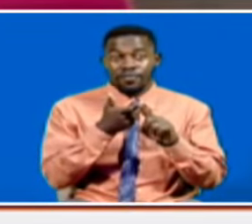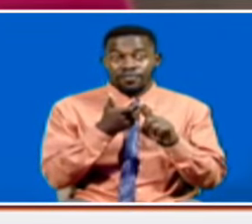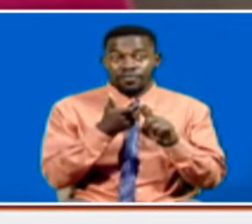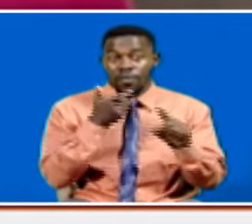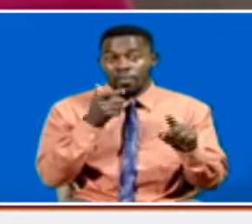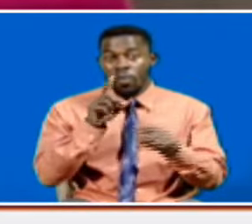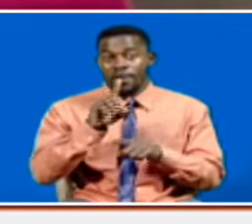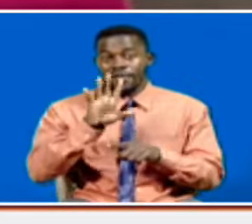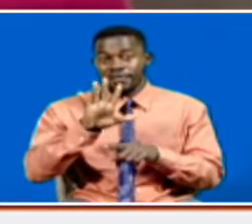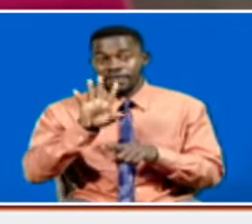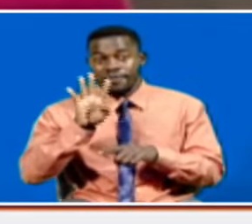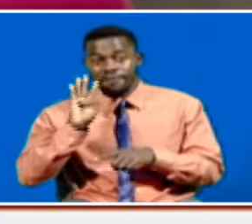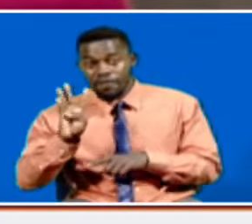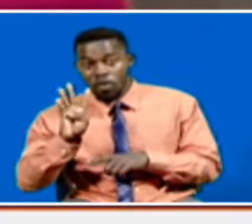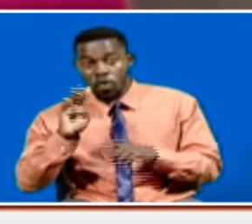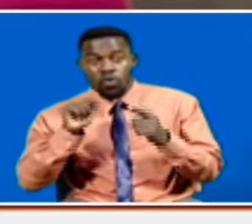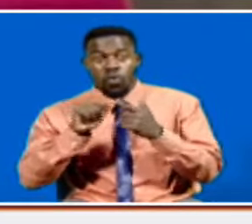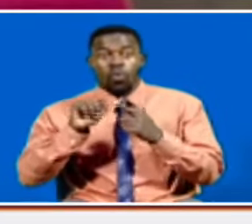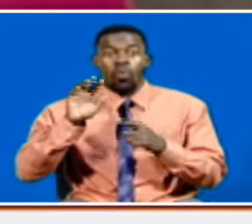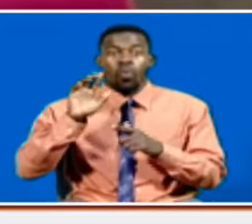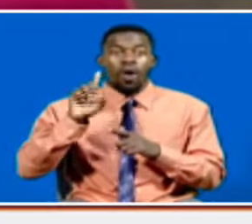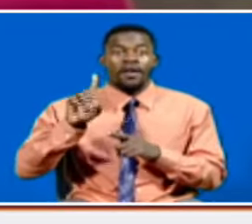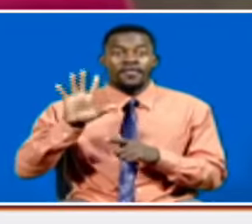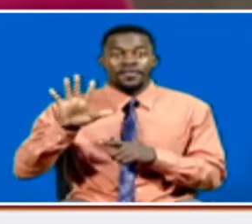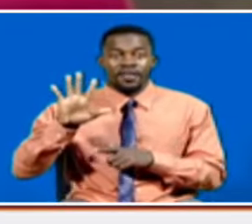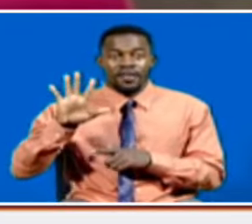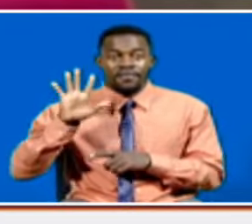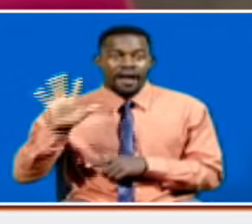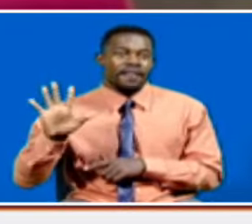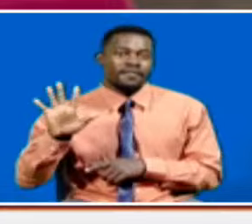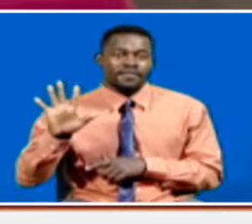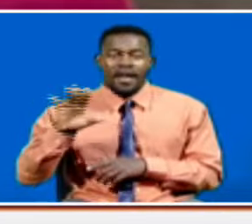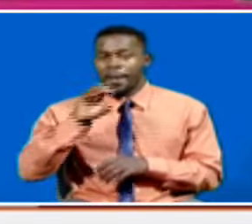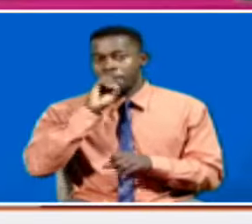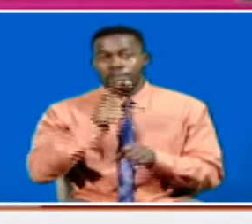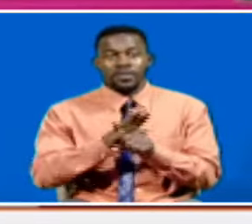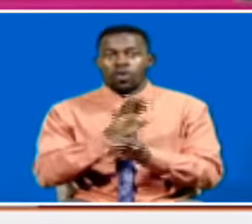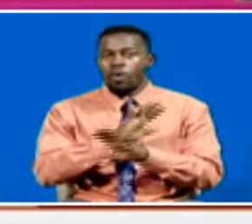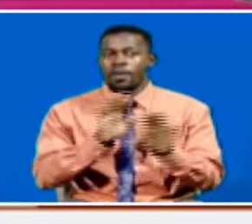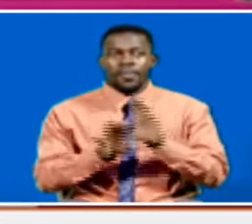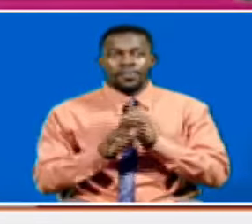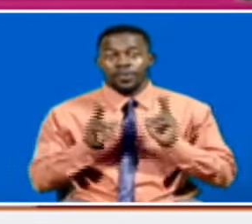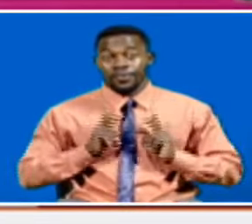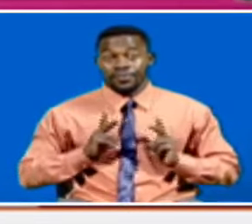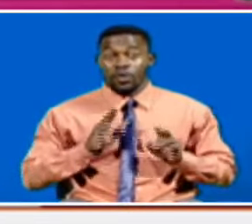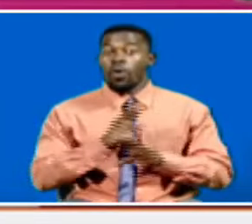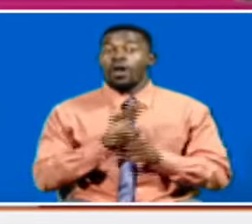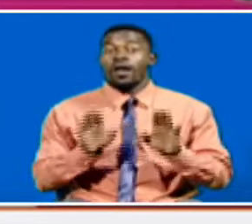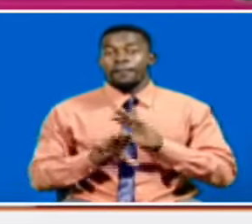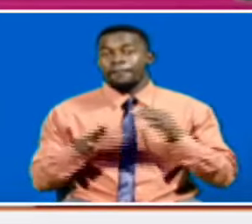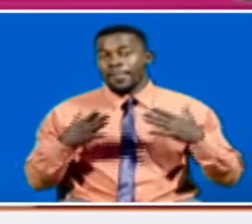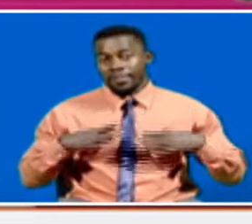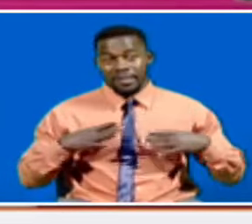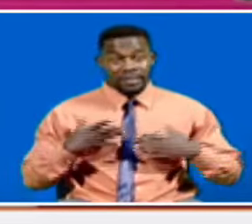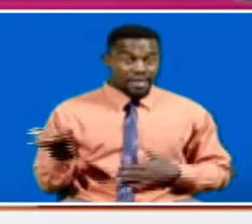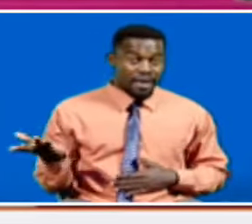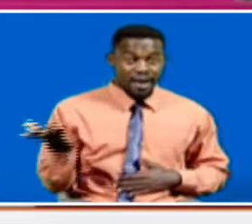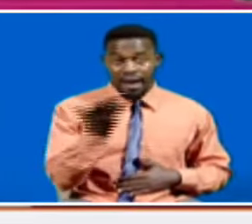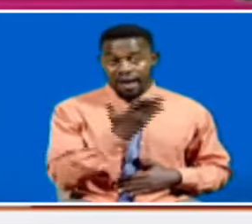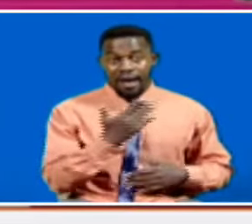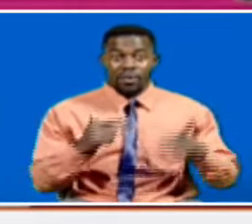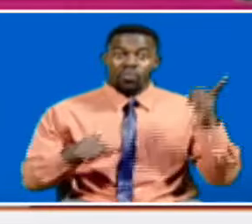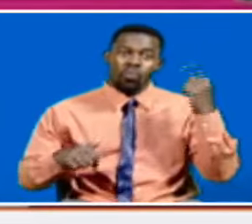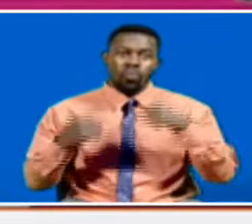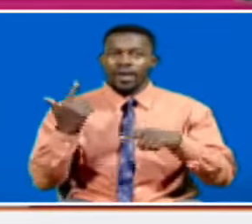154, to 155. That's what I can promise my fans and my fellow Kenyans. Everybody's a winner, really, because